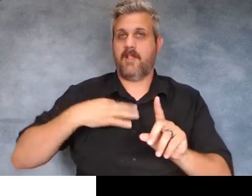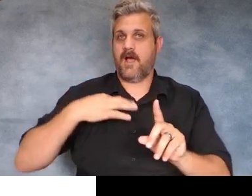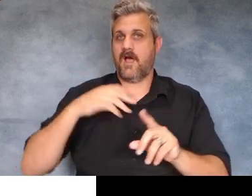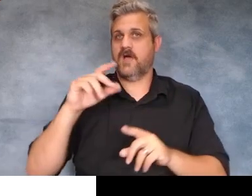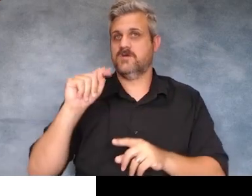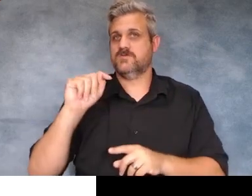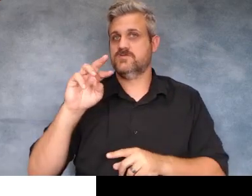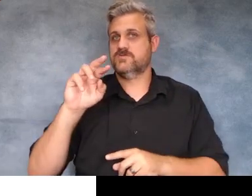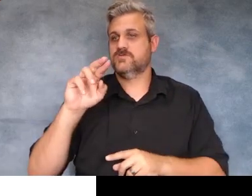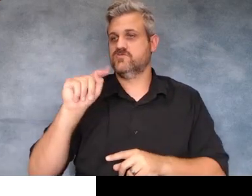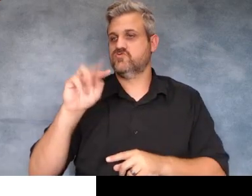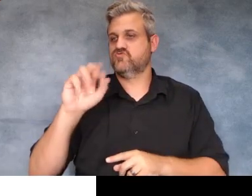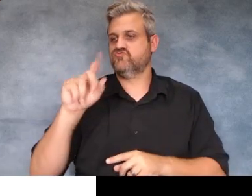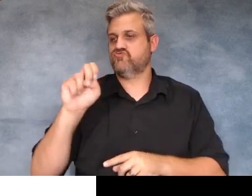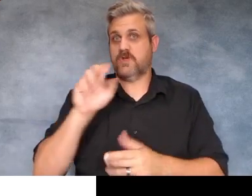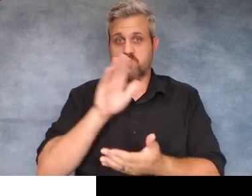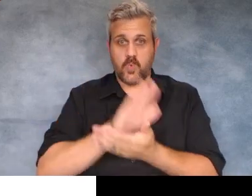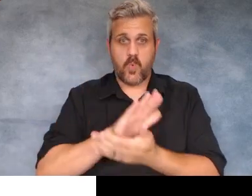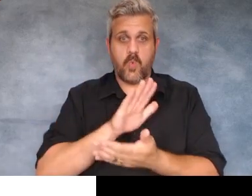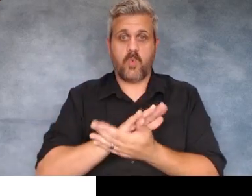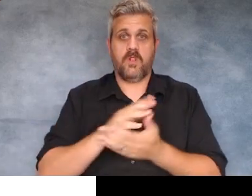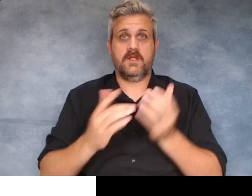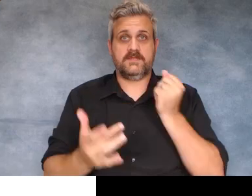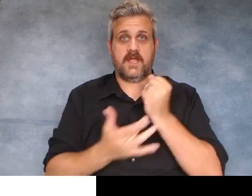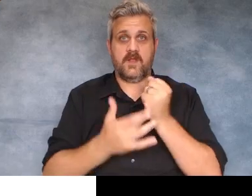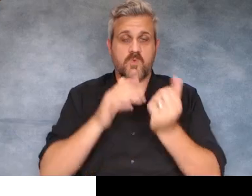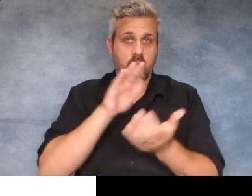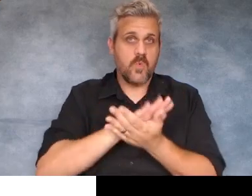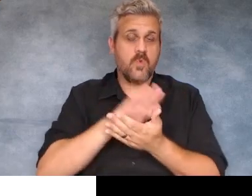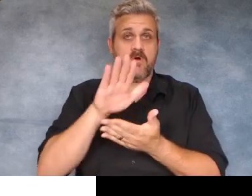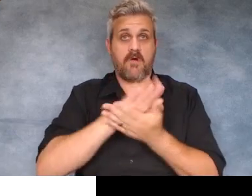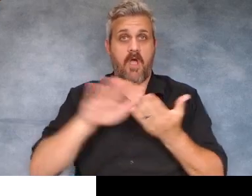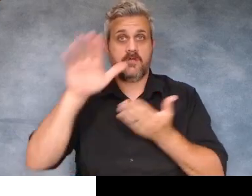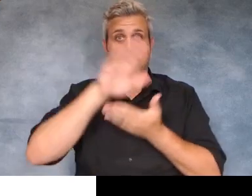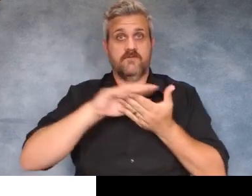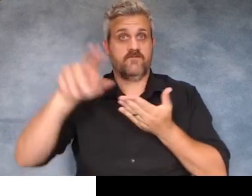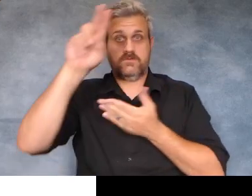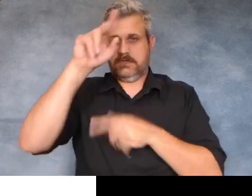and universities under general admissions and degree requirements.